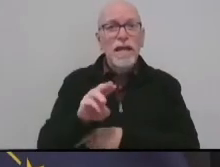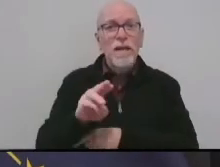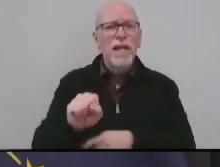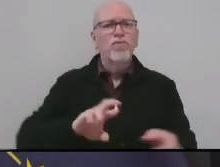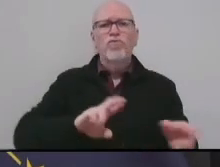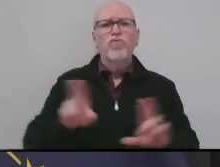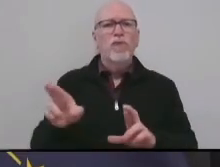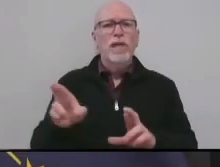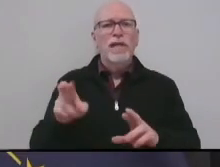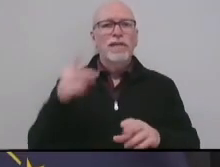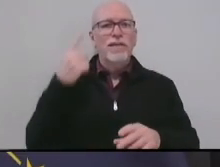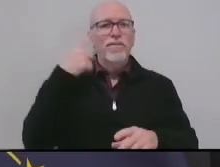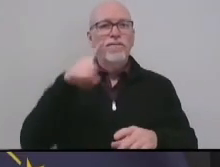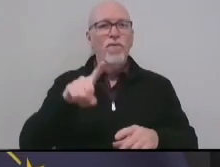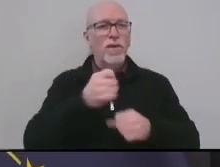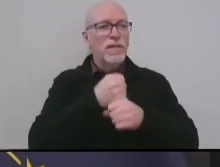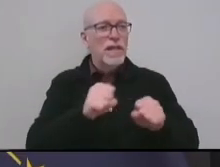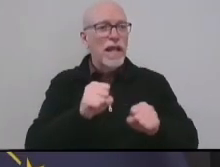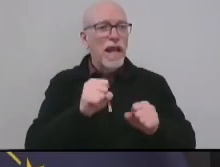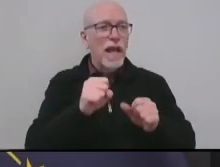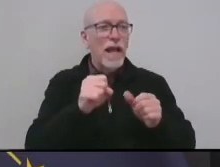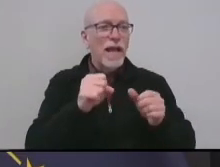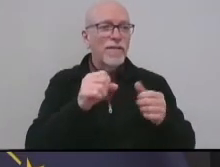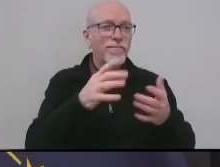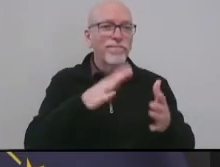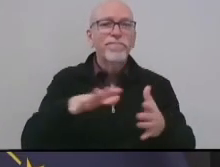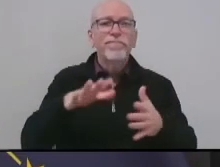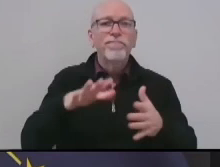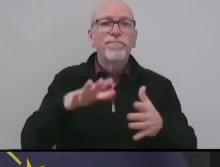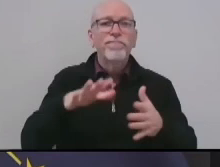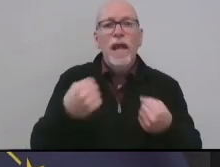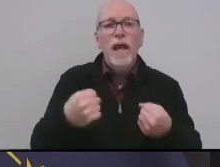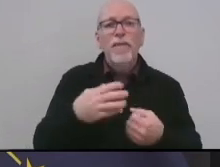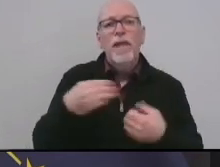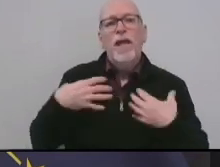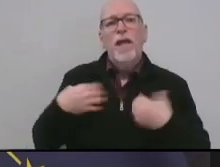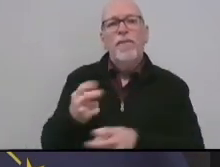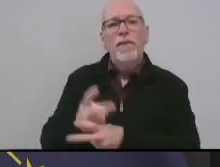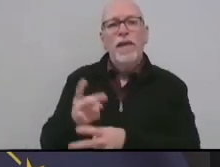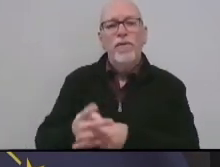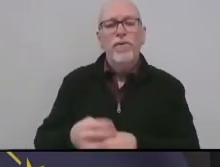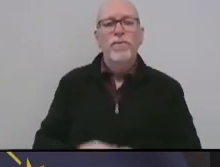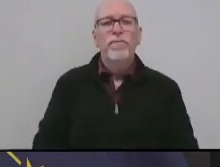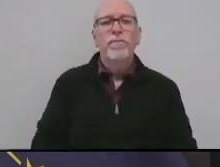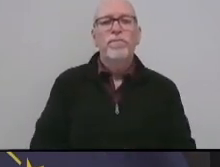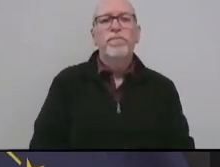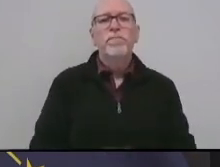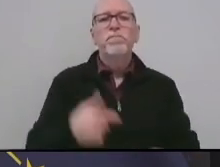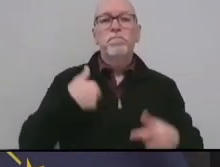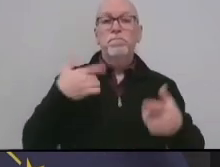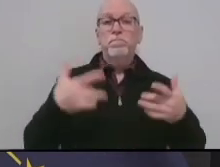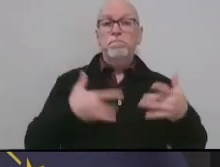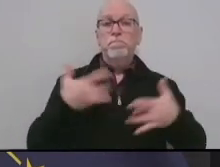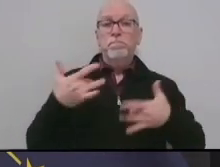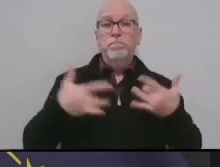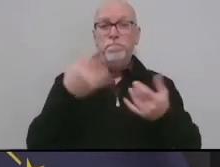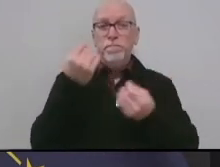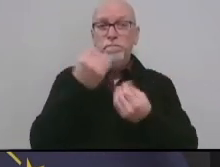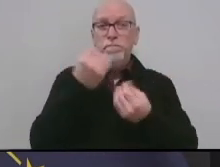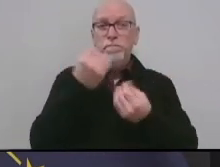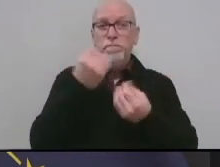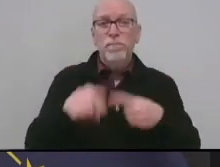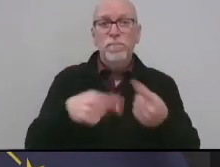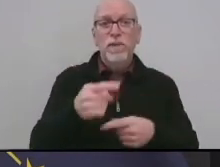of public safety, public health, and healthcare. I'm excited to tell you more today about the Homebound Hoosier